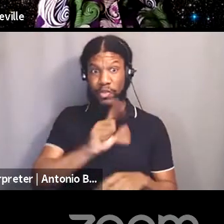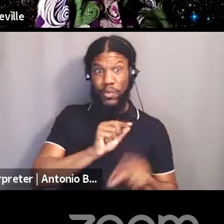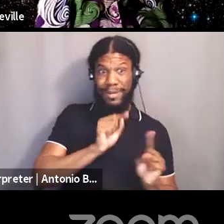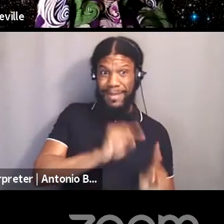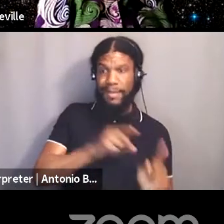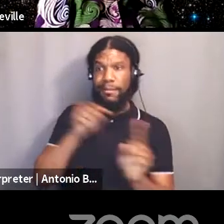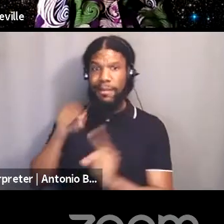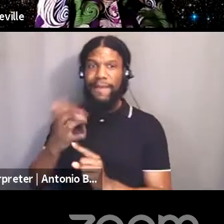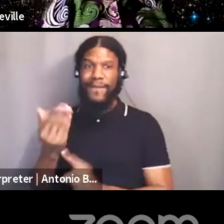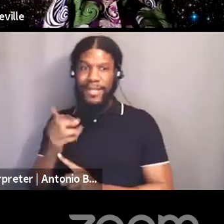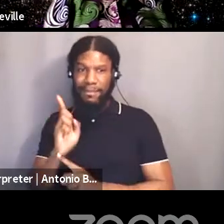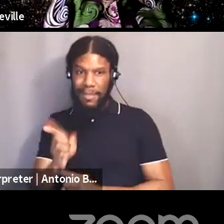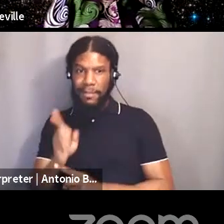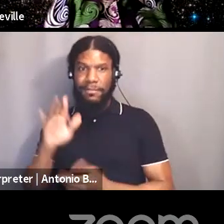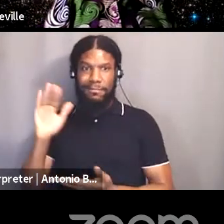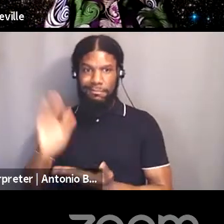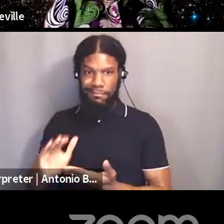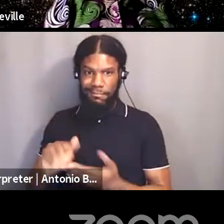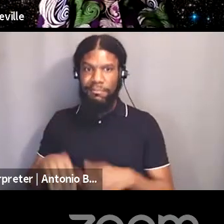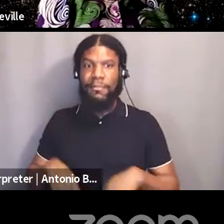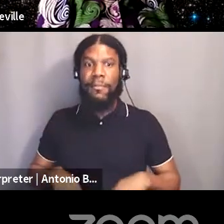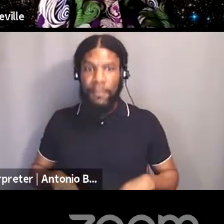15 minutes, the whole run.